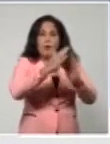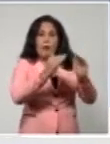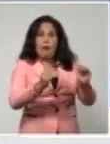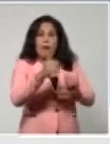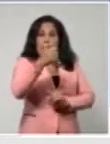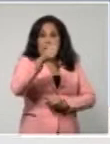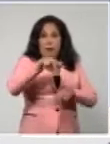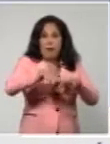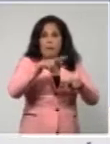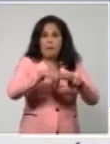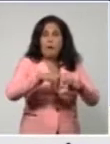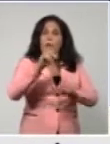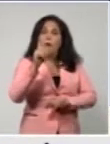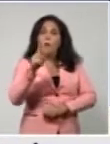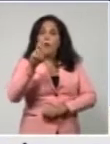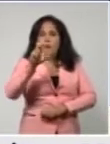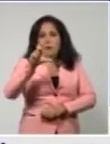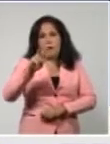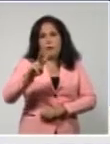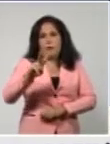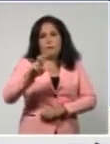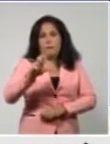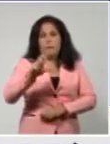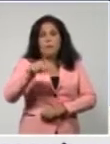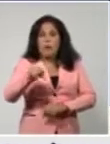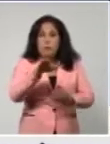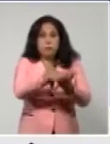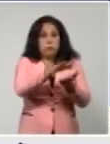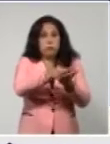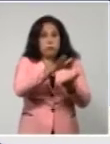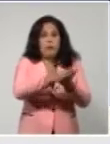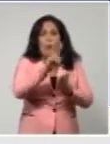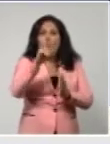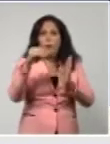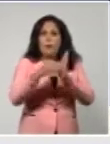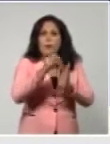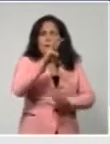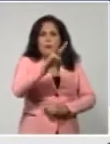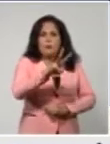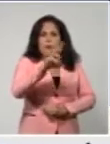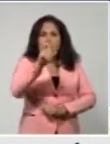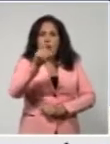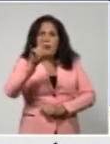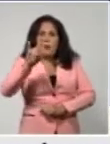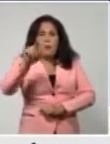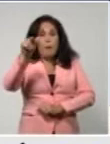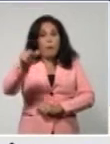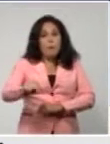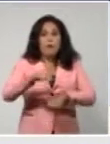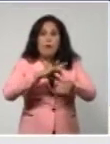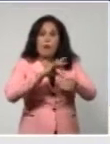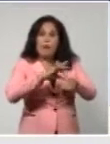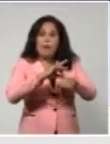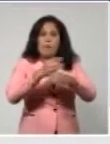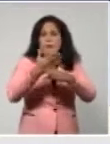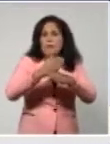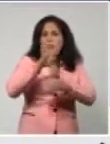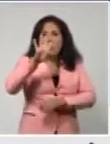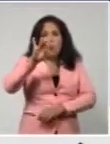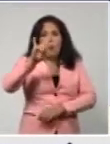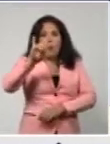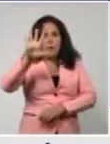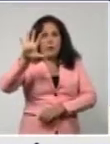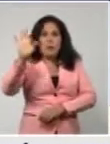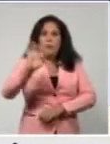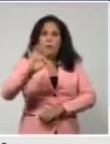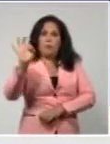no serious cases to report in the last week and no critical cases in the last 24 days in our country.